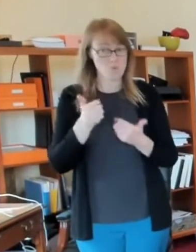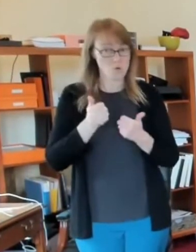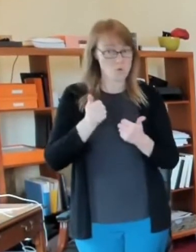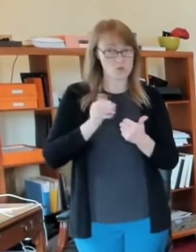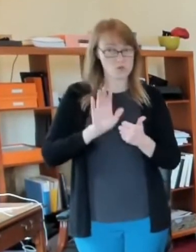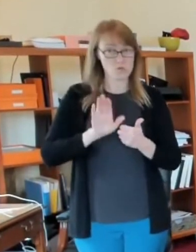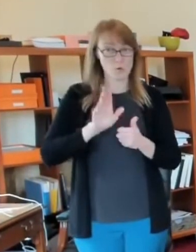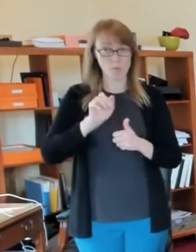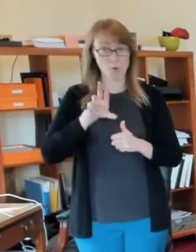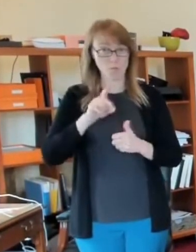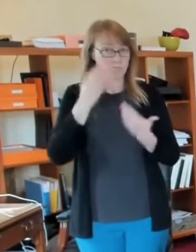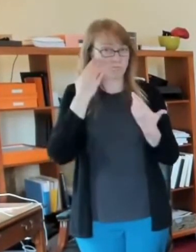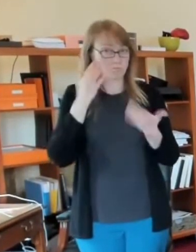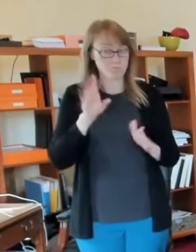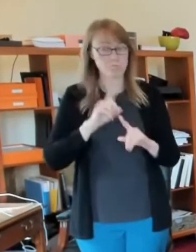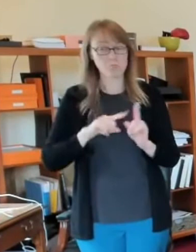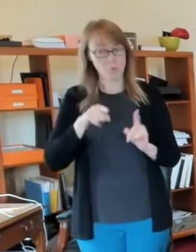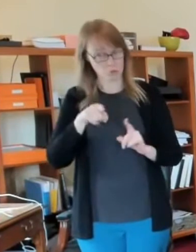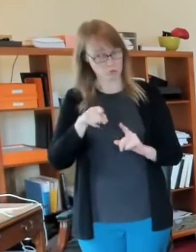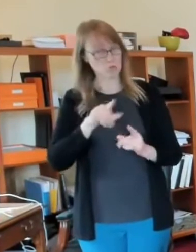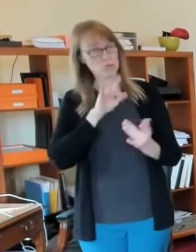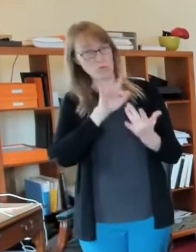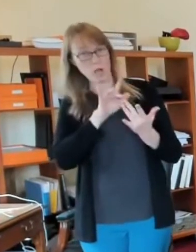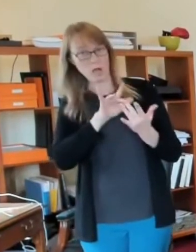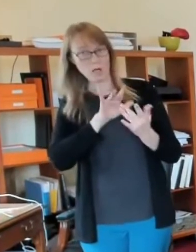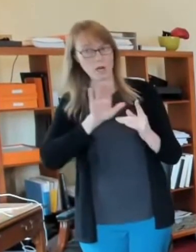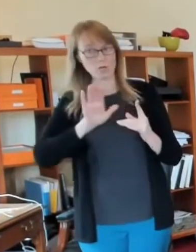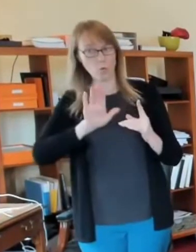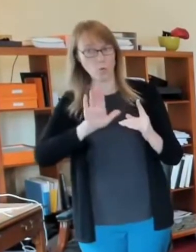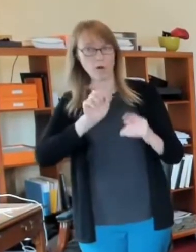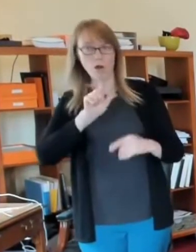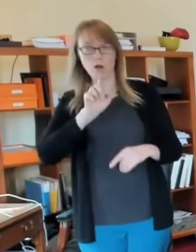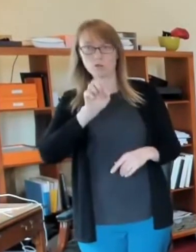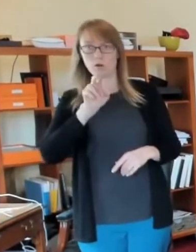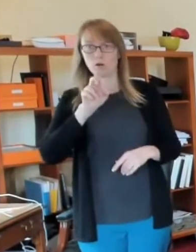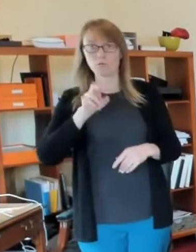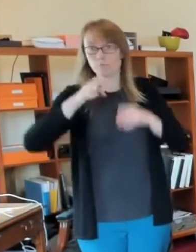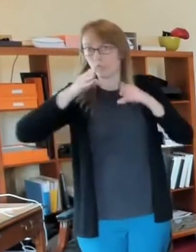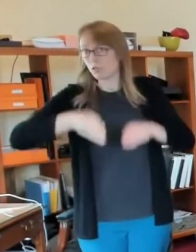sure to communicate your thoughts on that to your alder person,